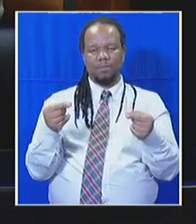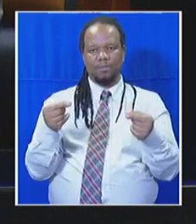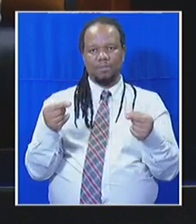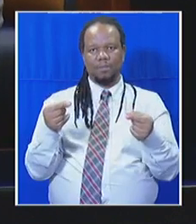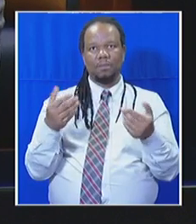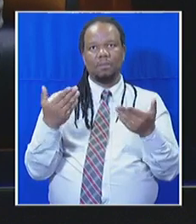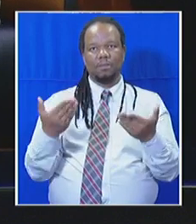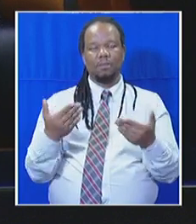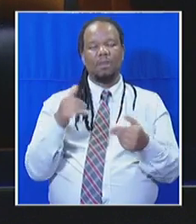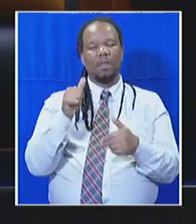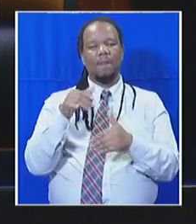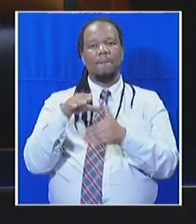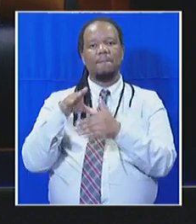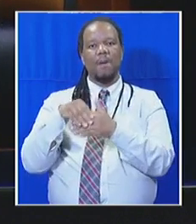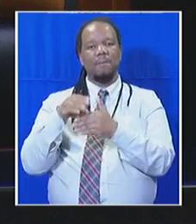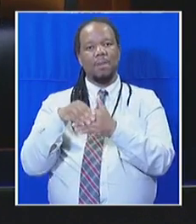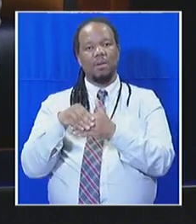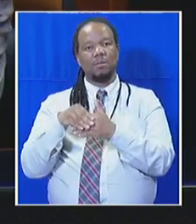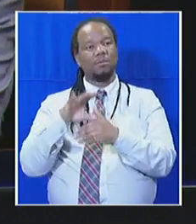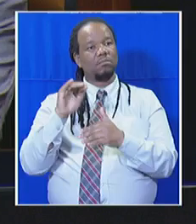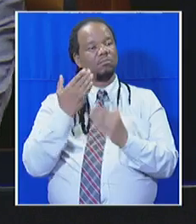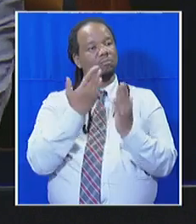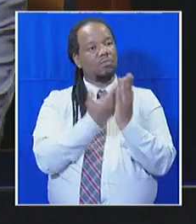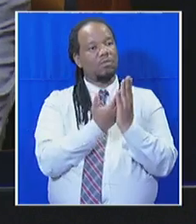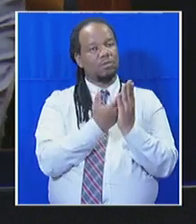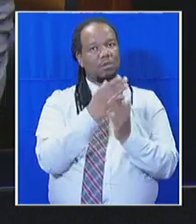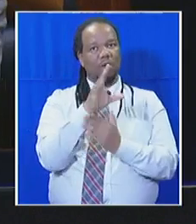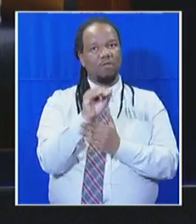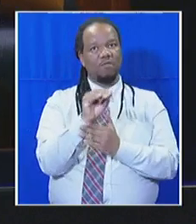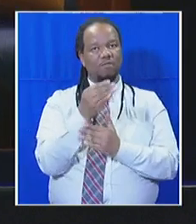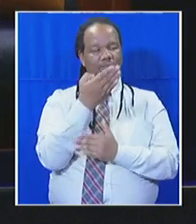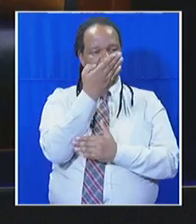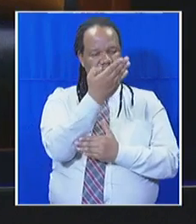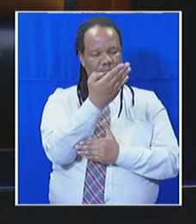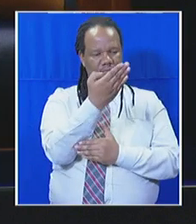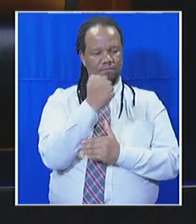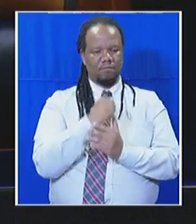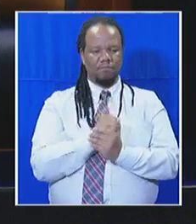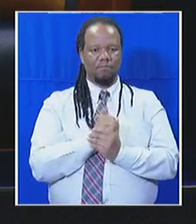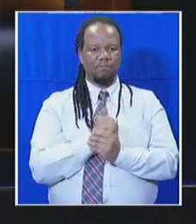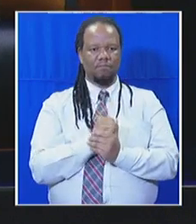any member wish to give notice of a motion? Honourable Member at the back.